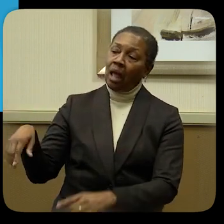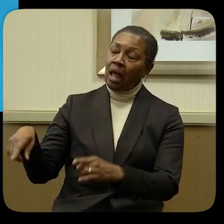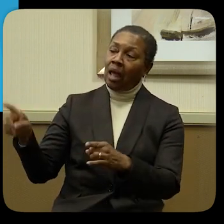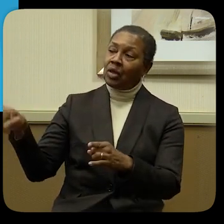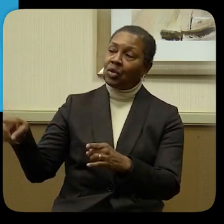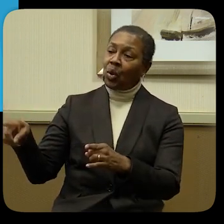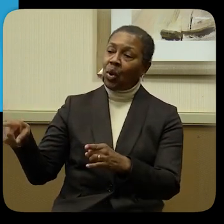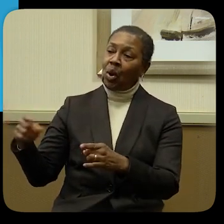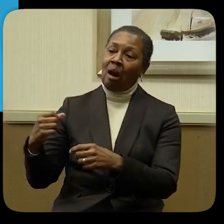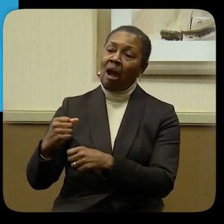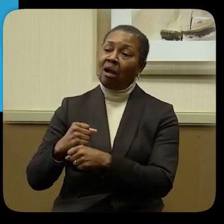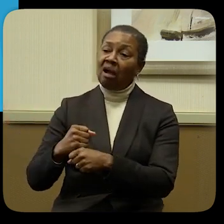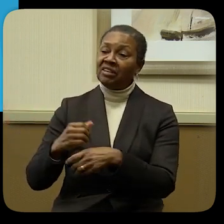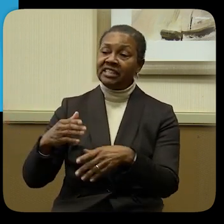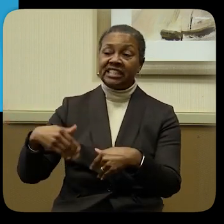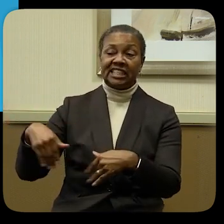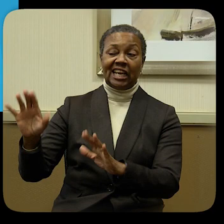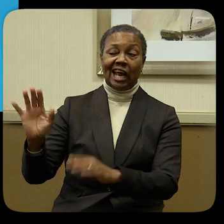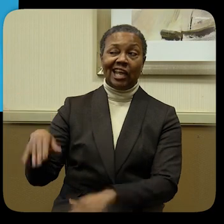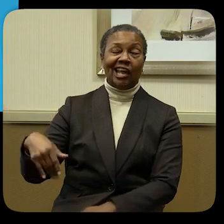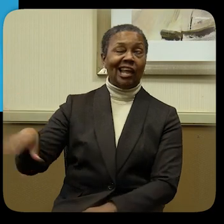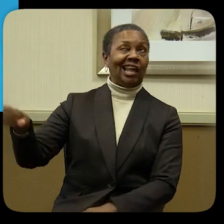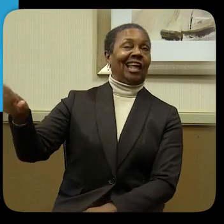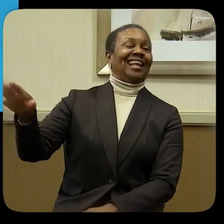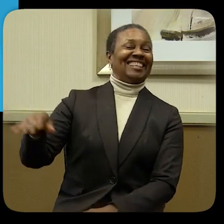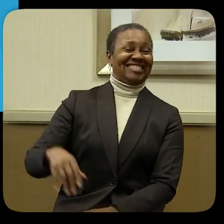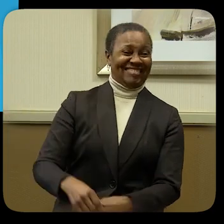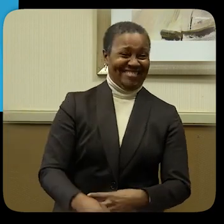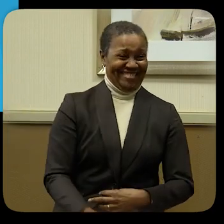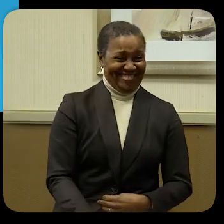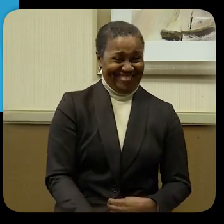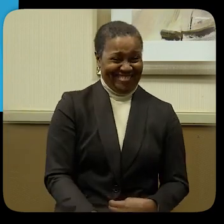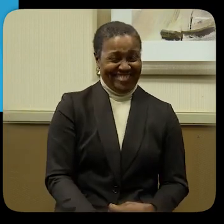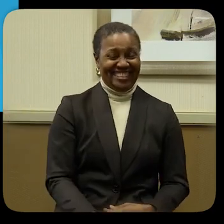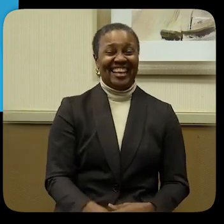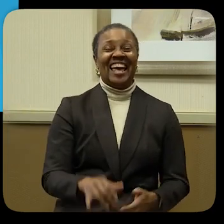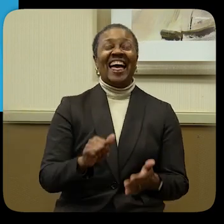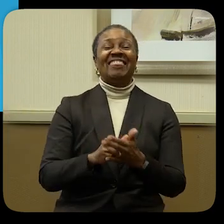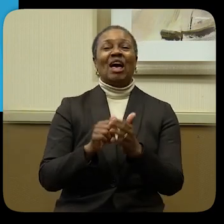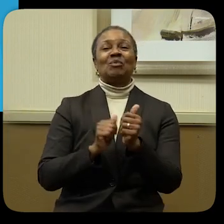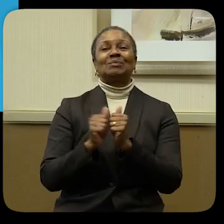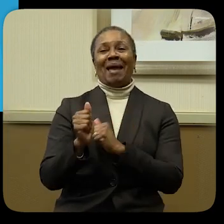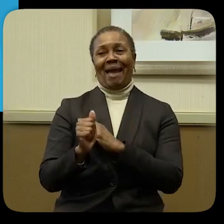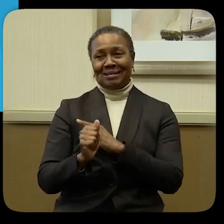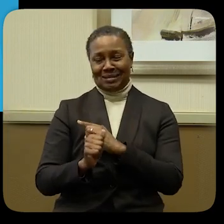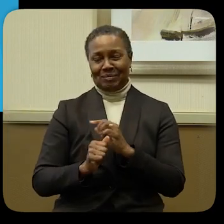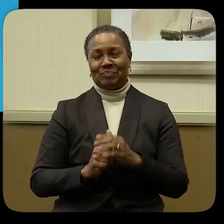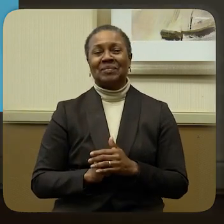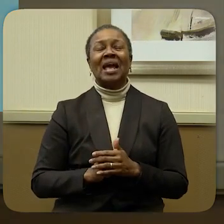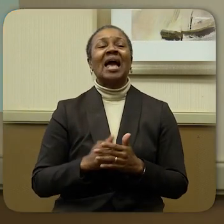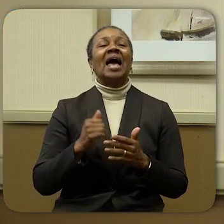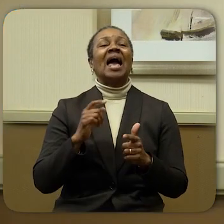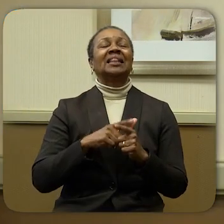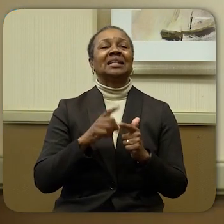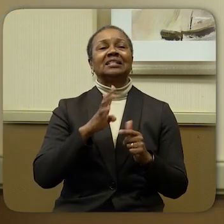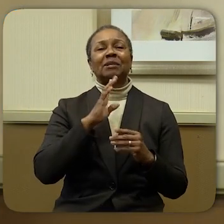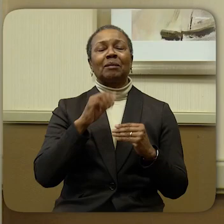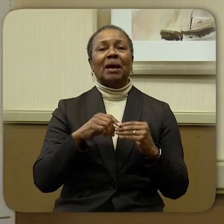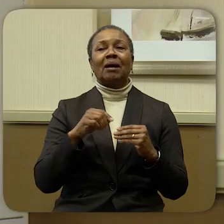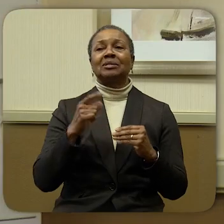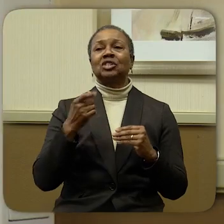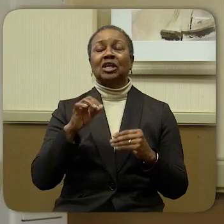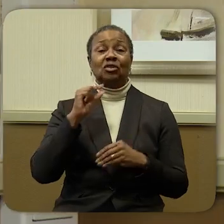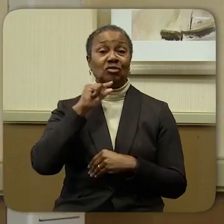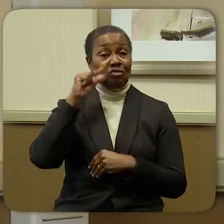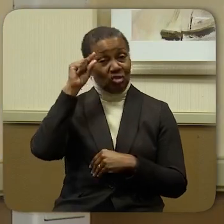your pumpkin spice latte and get out of here. But so anyway, so that was passed. Then to speak about